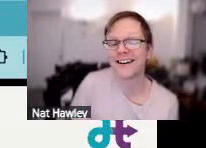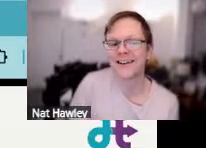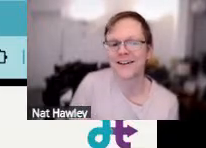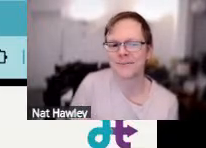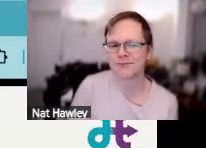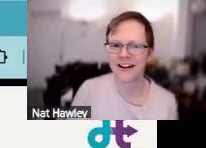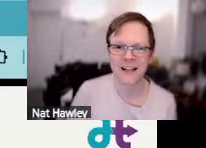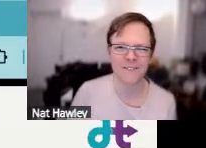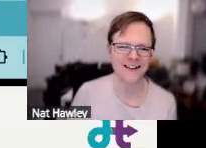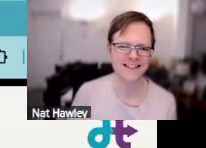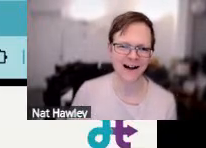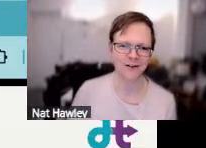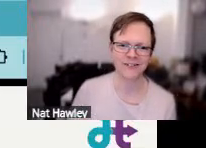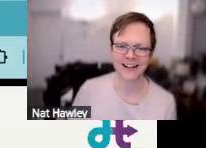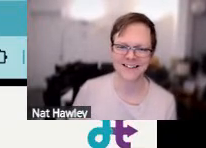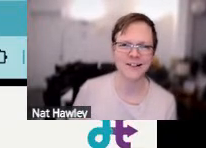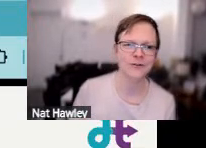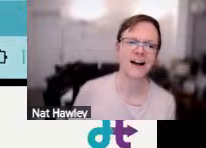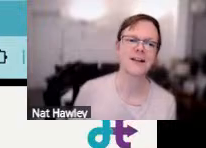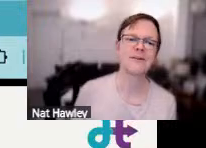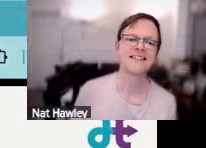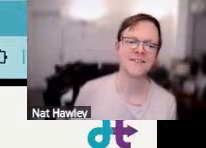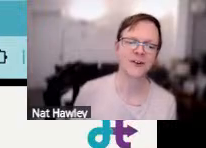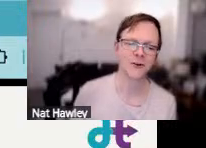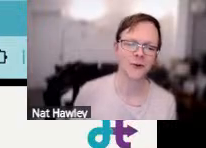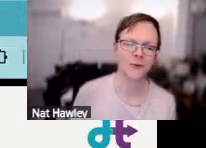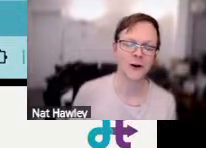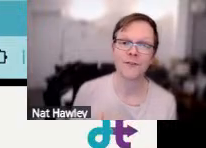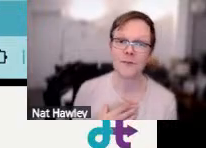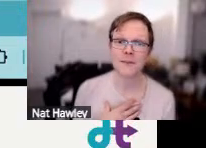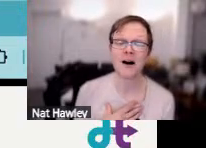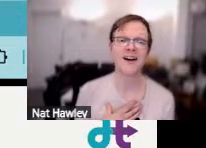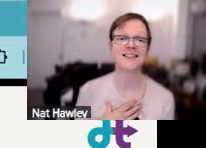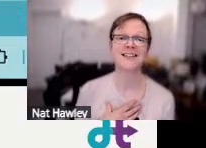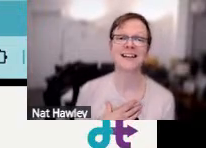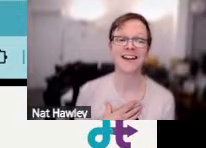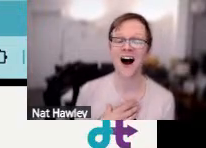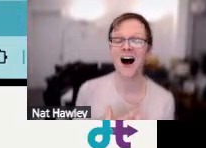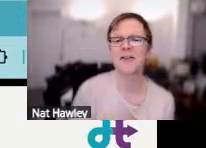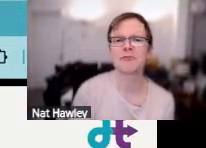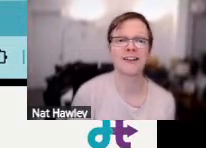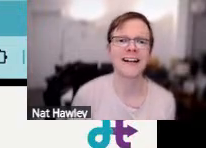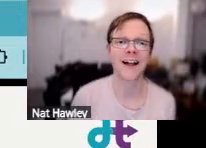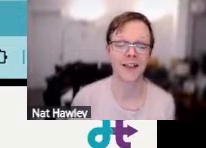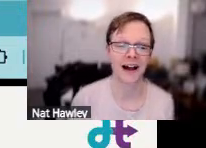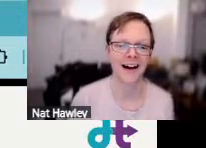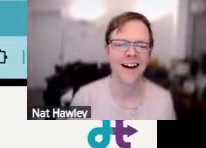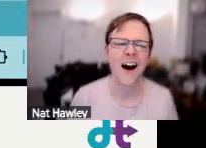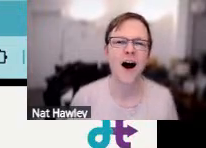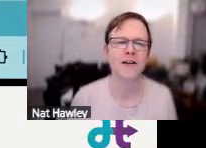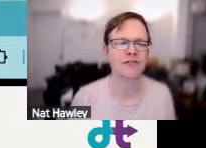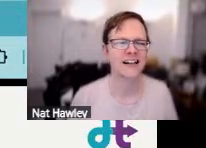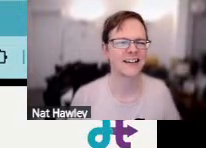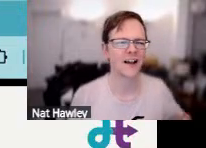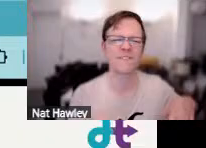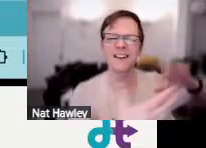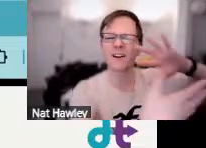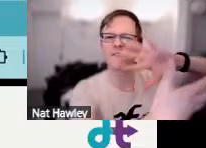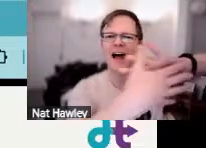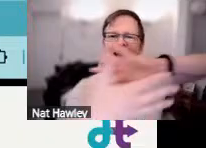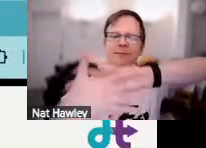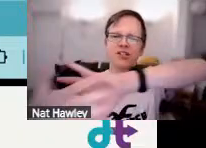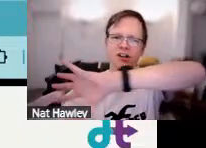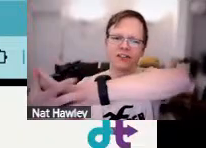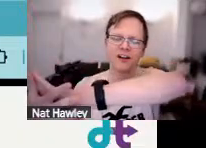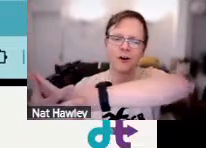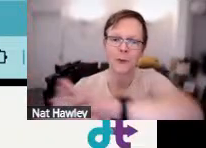dyslexia, breaking things down is incredibly difficult. For me personally, I don't read like that. I read like things are